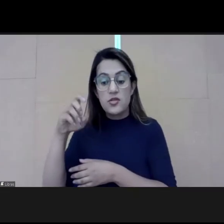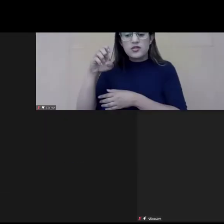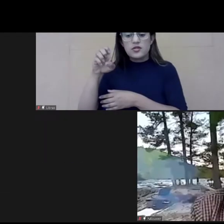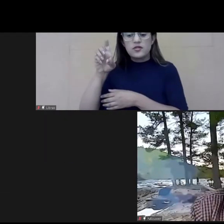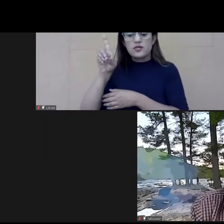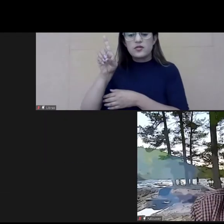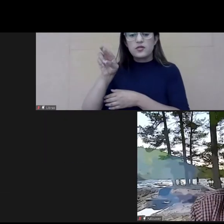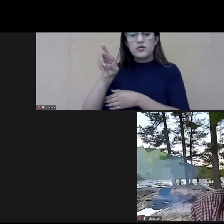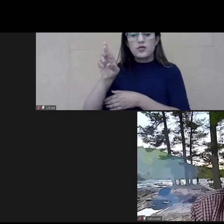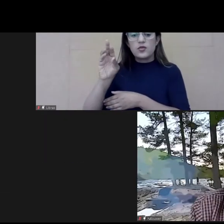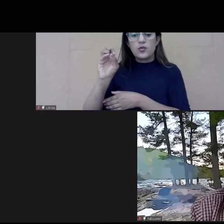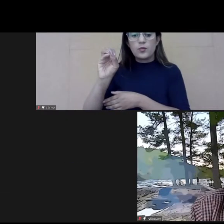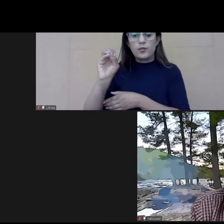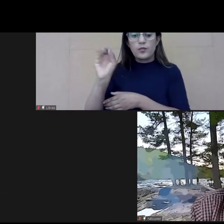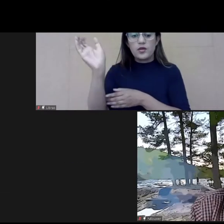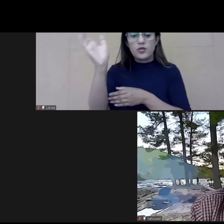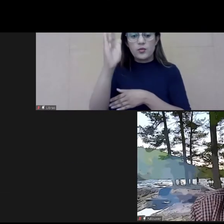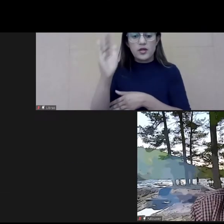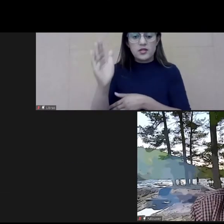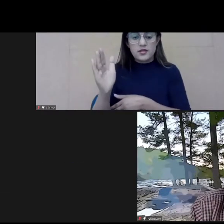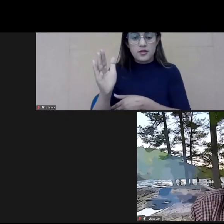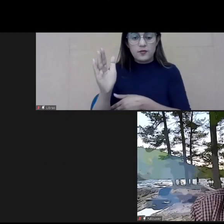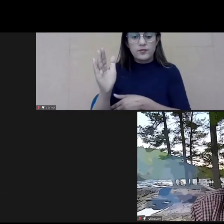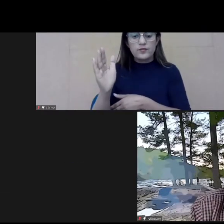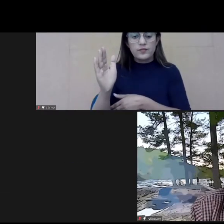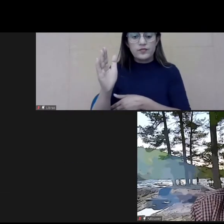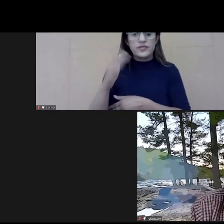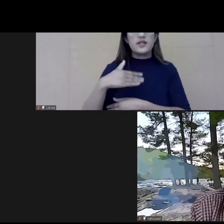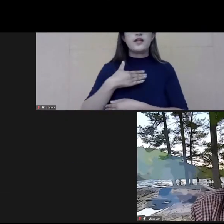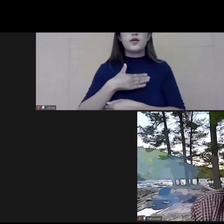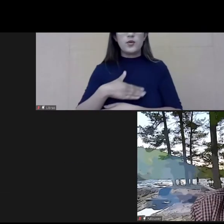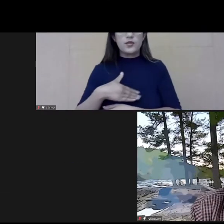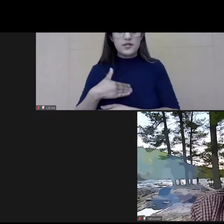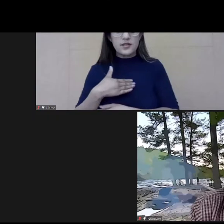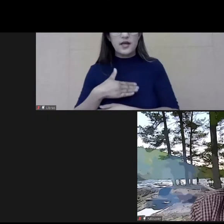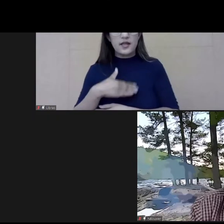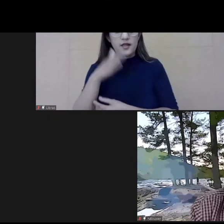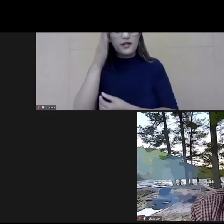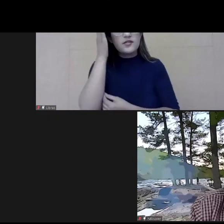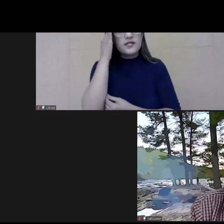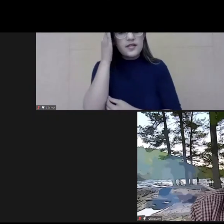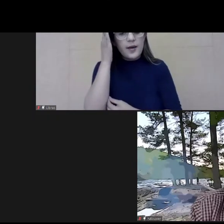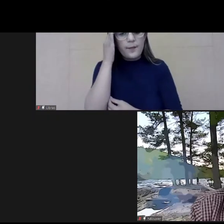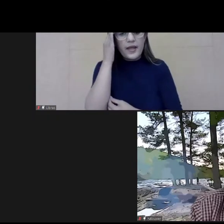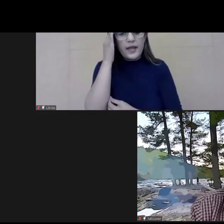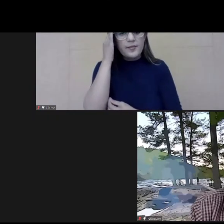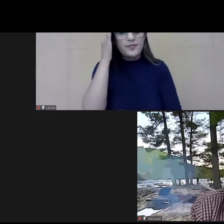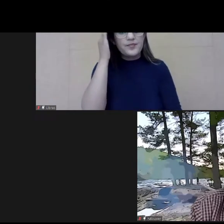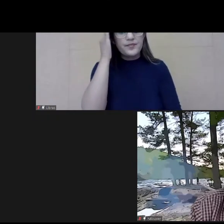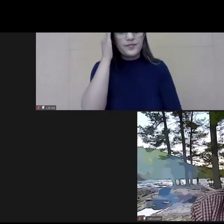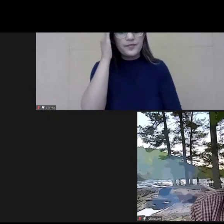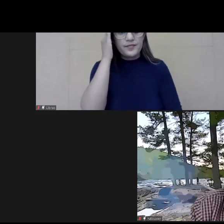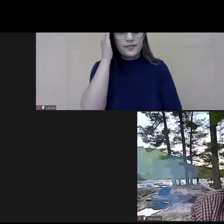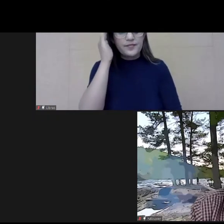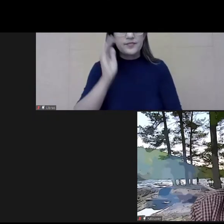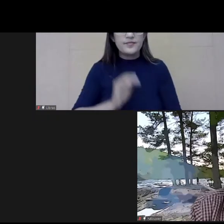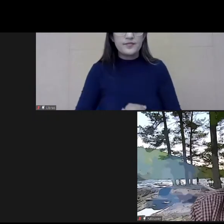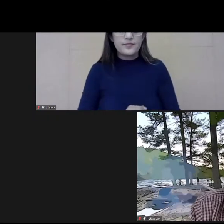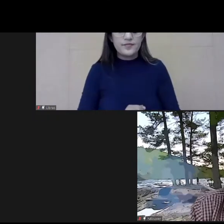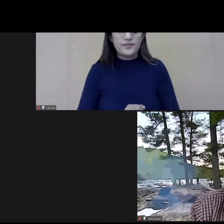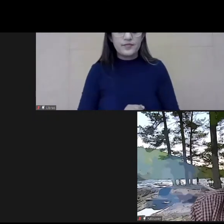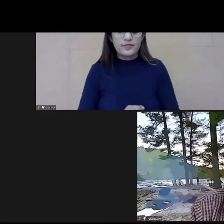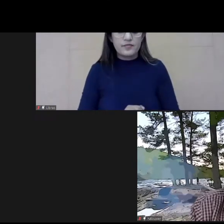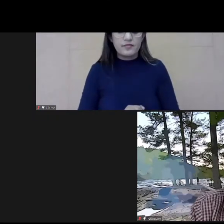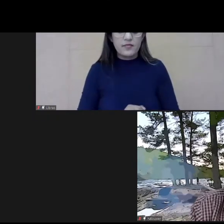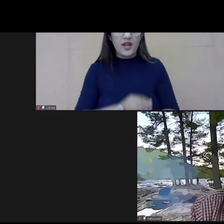And he would like to know about information from apolitical and your perspective, Neil, as well in Canada. If there are